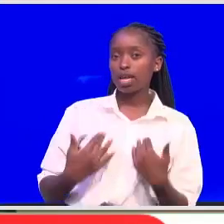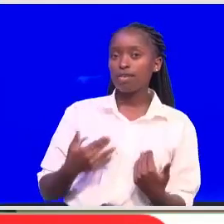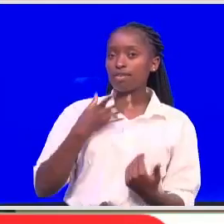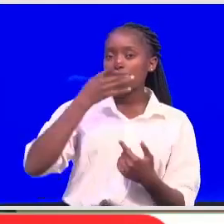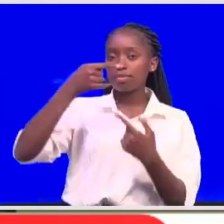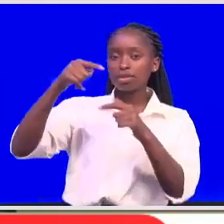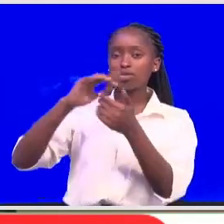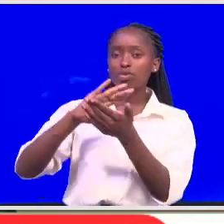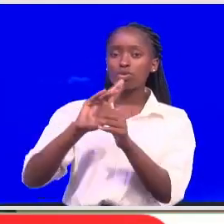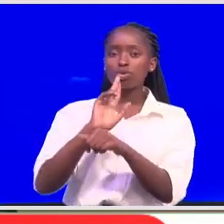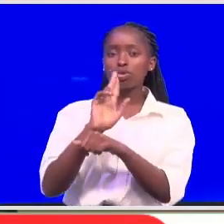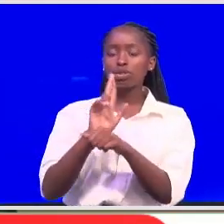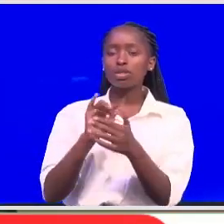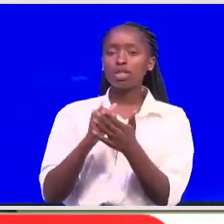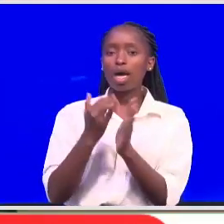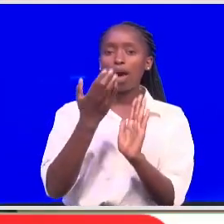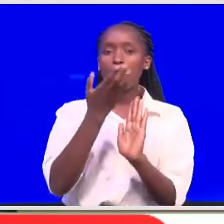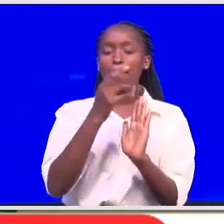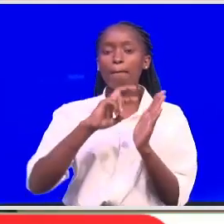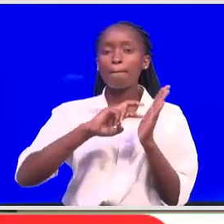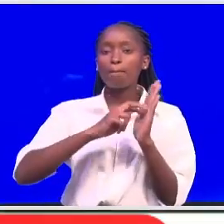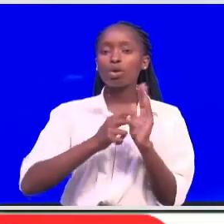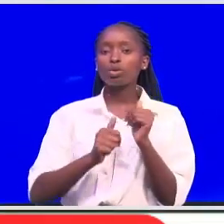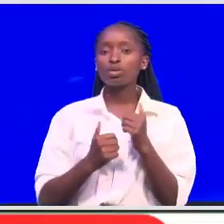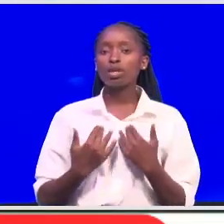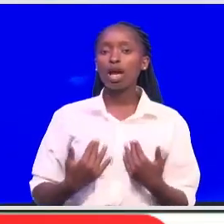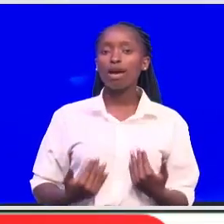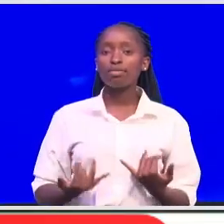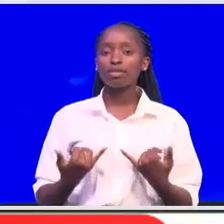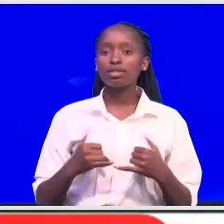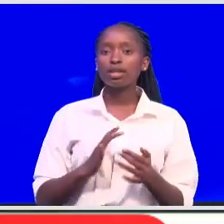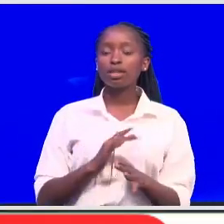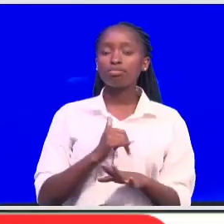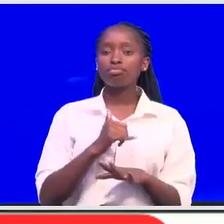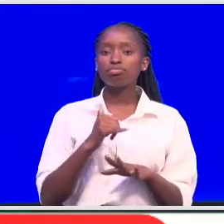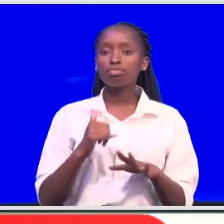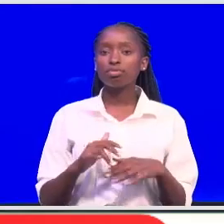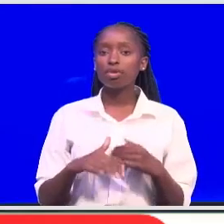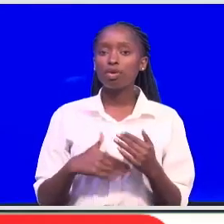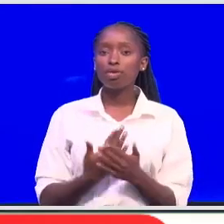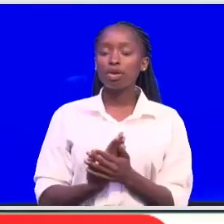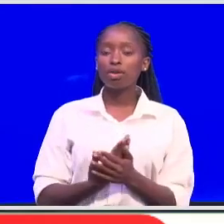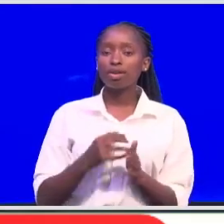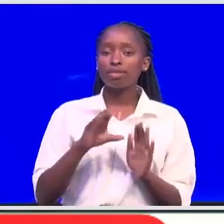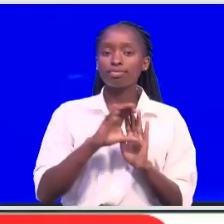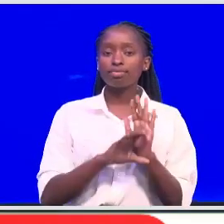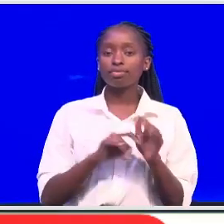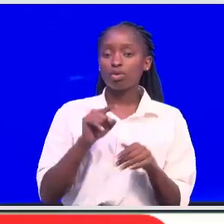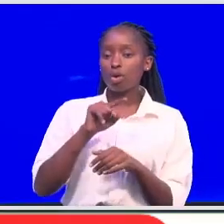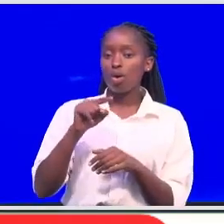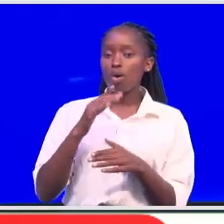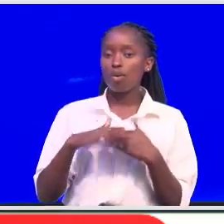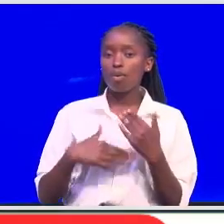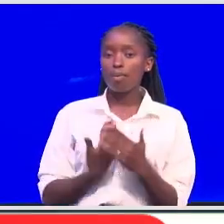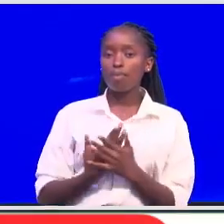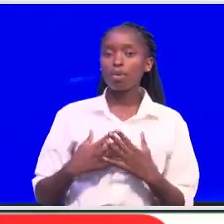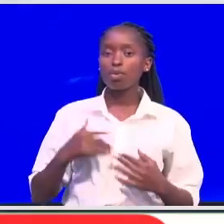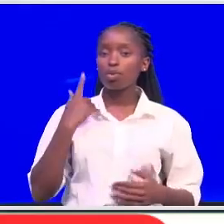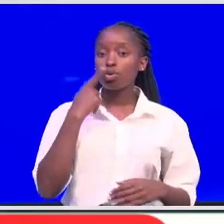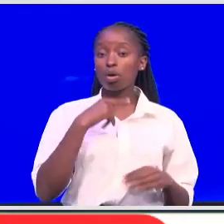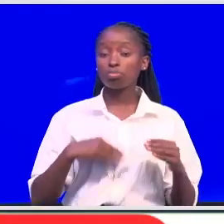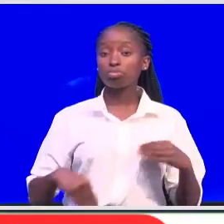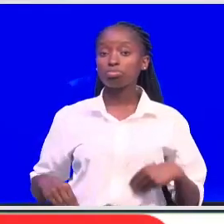undermine and overthrow the Constitution. We can't allow that. Those who are corrupt in the judiciary must be called out for